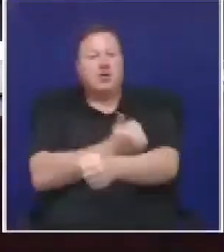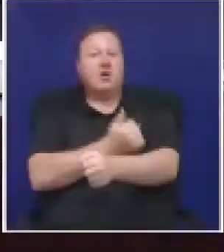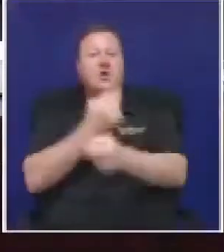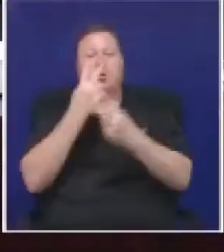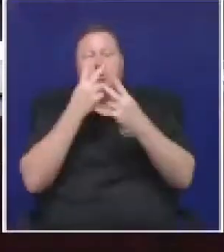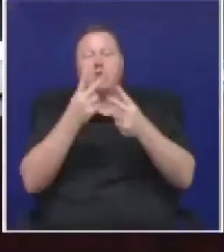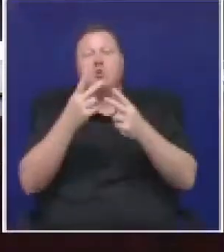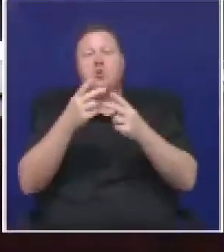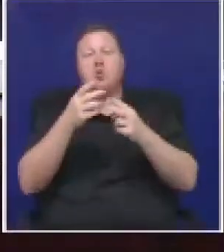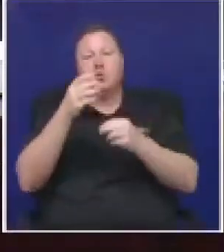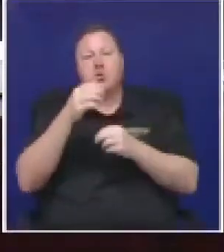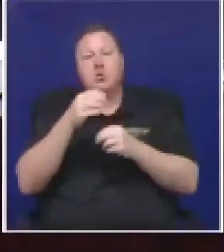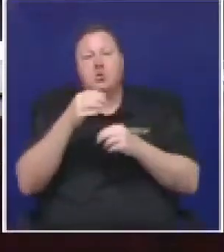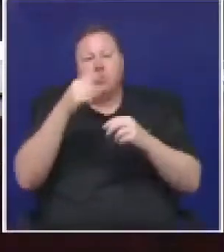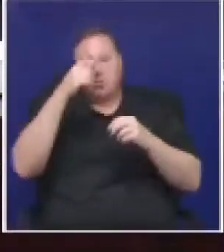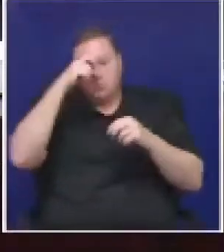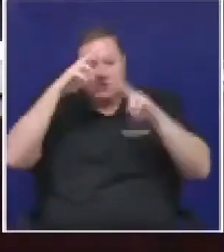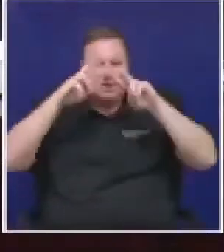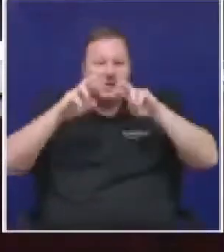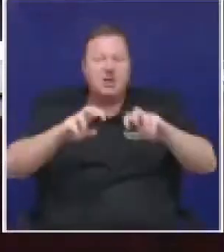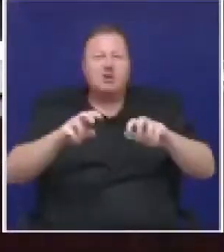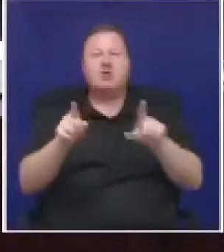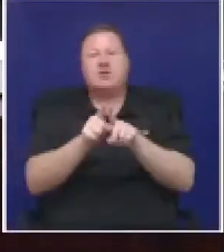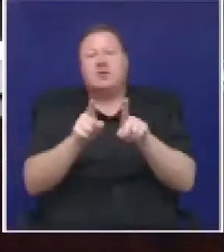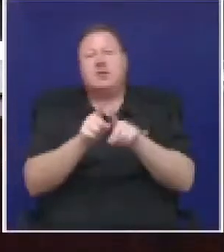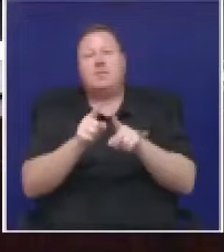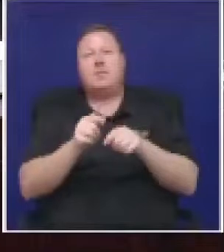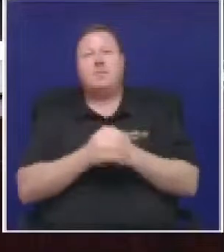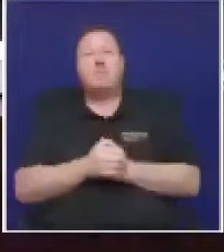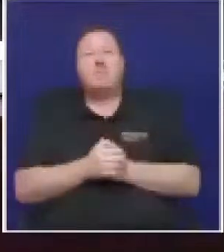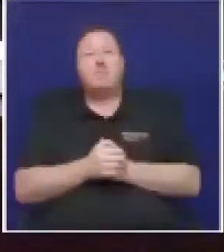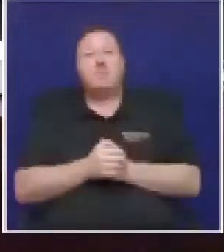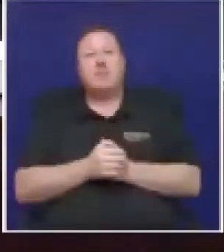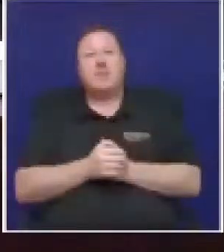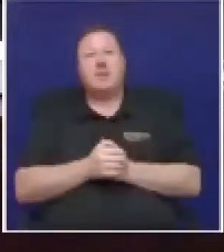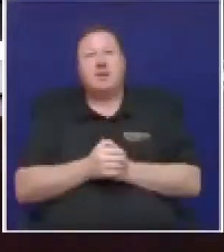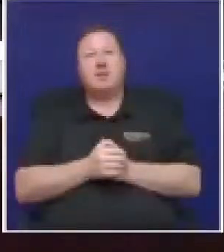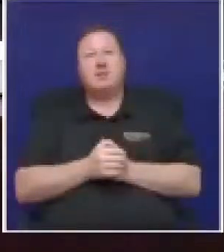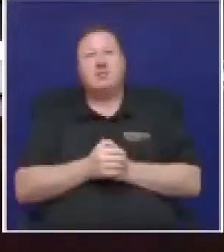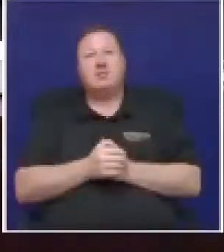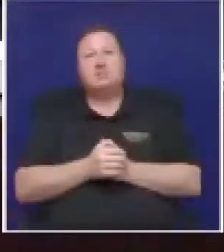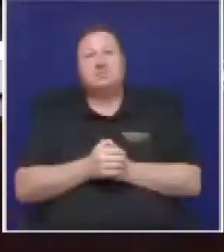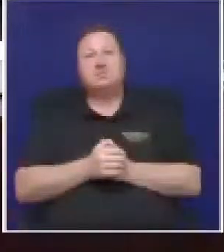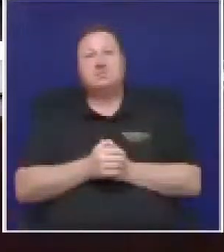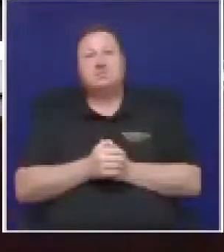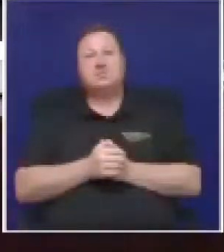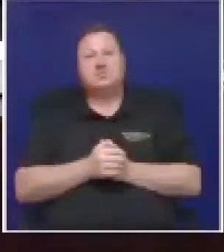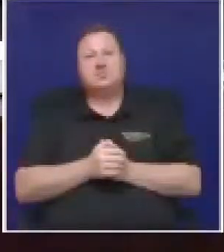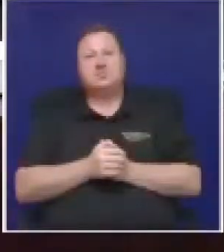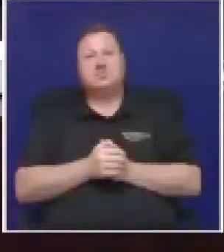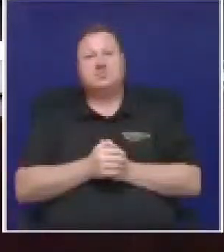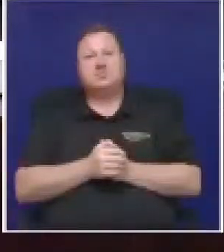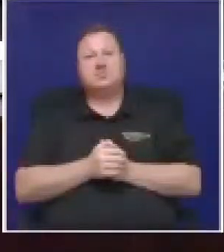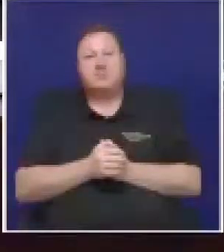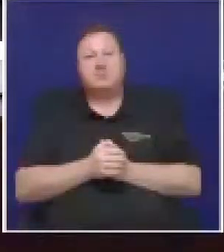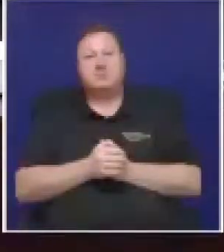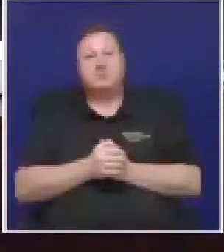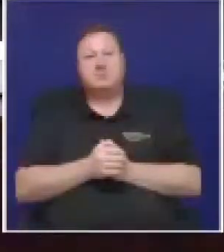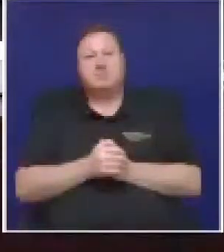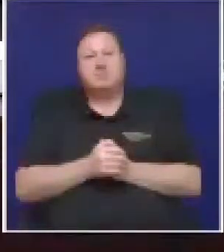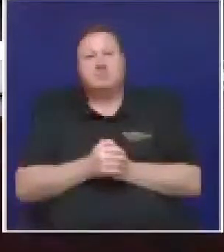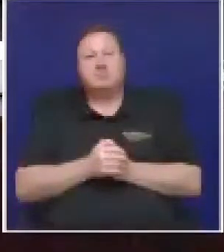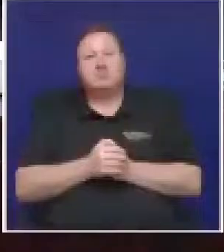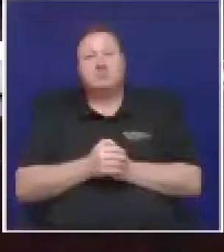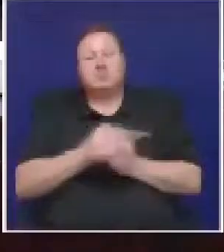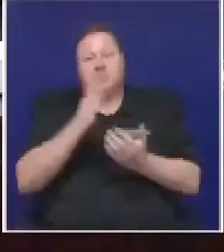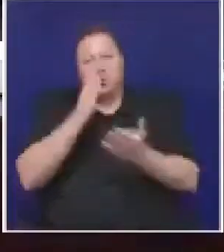intelligence as well, so that as Member Hadebe said earlier, we must ensure